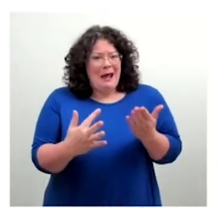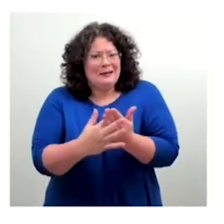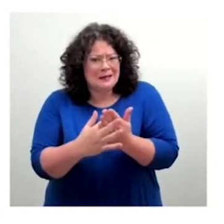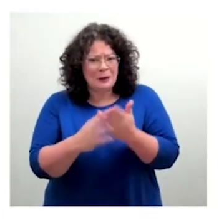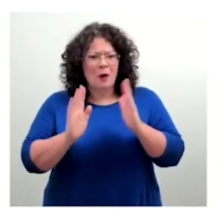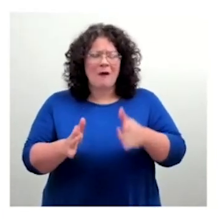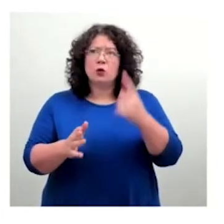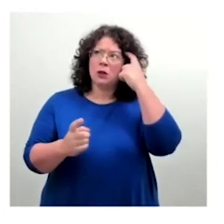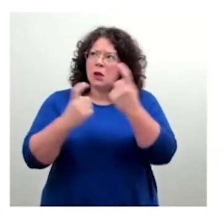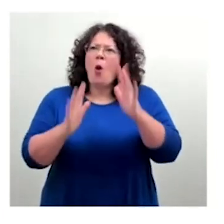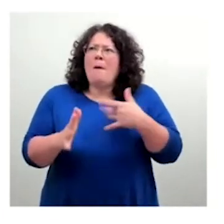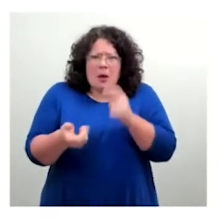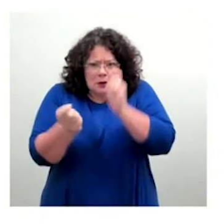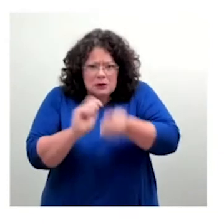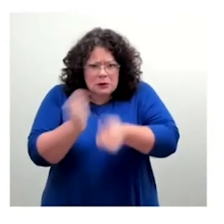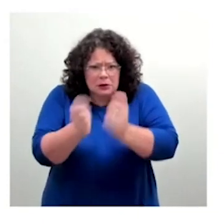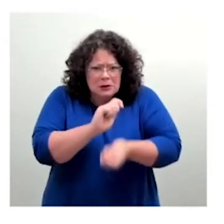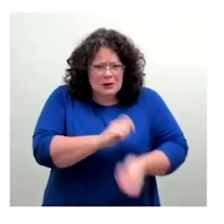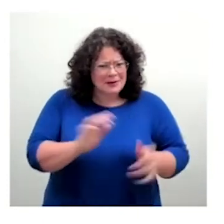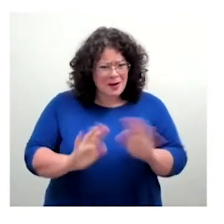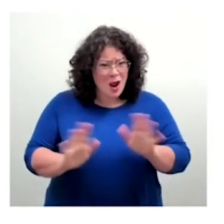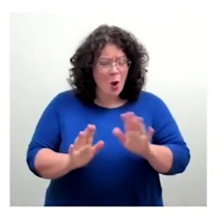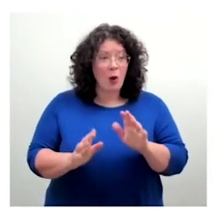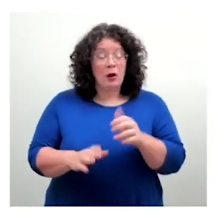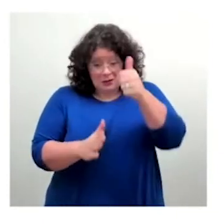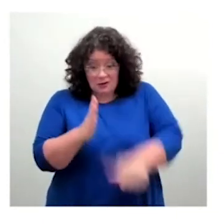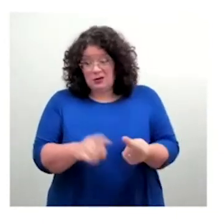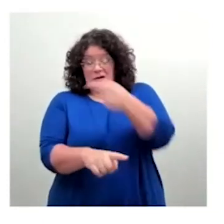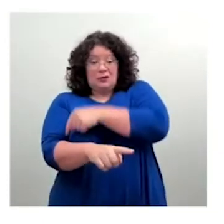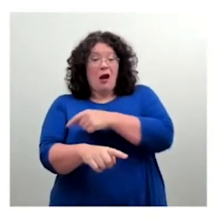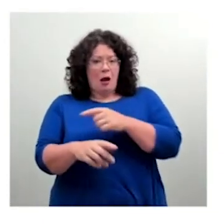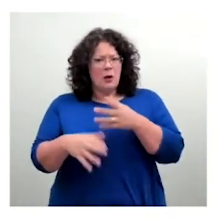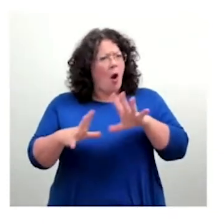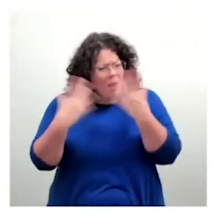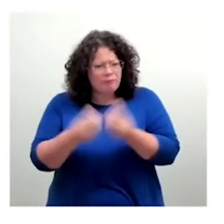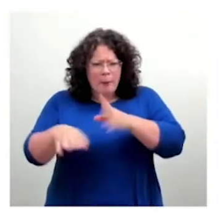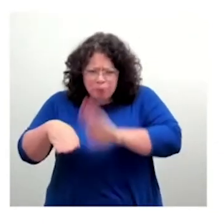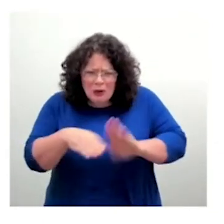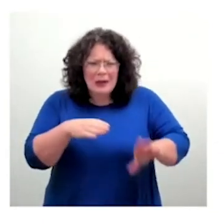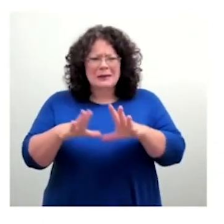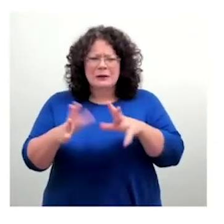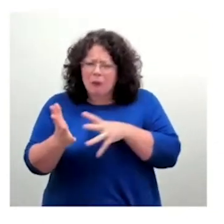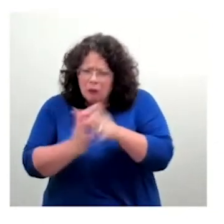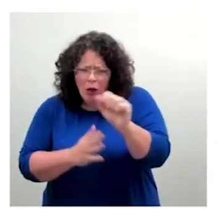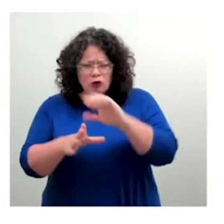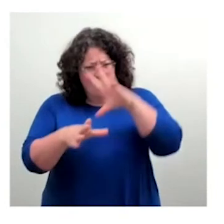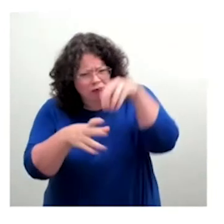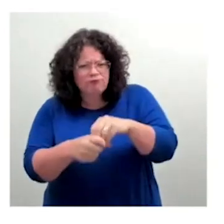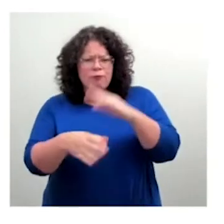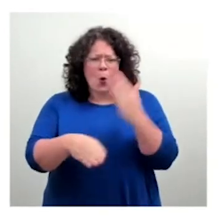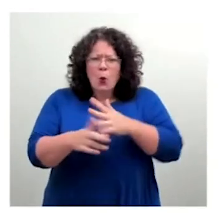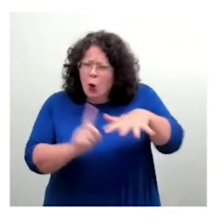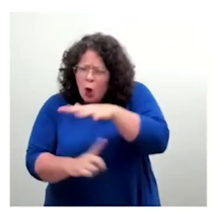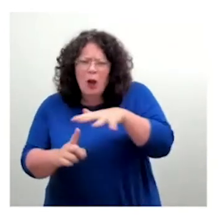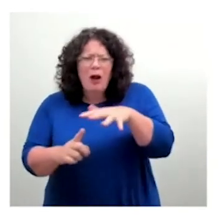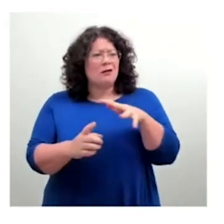the Home Office, we are all temporarily not disabled. You will face these barriers. So the question is, when that